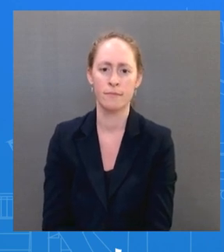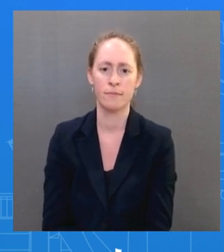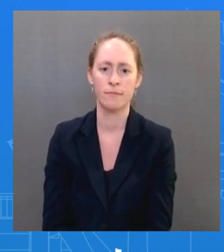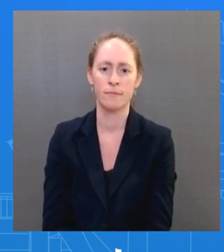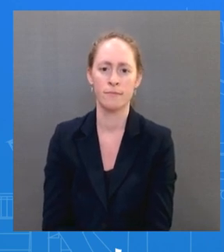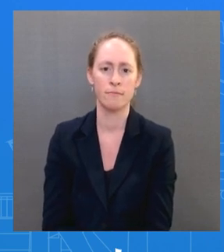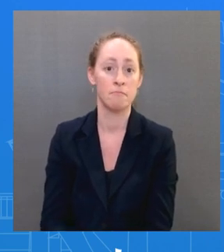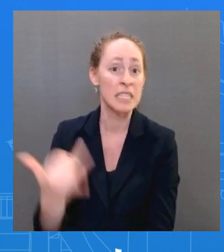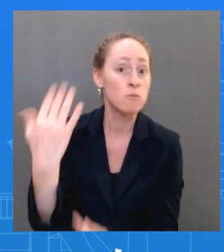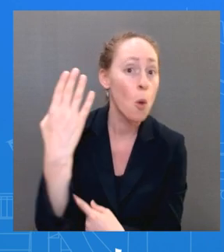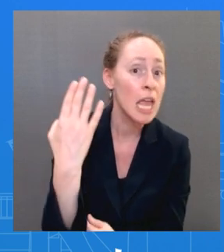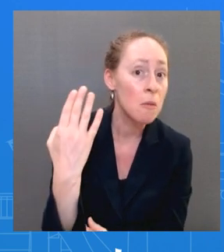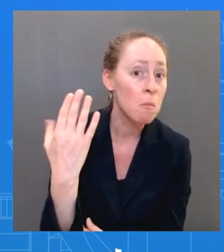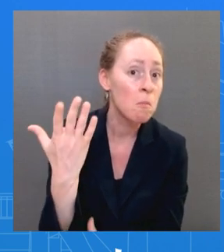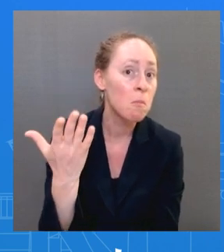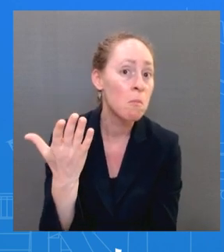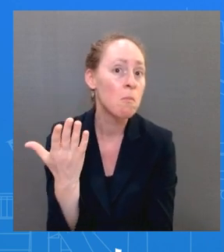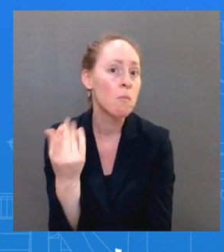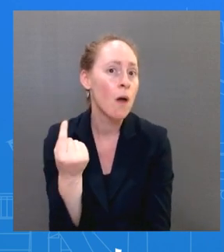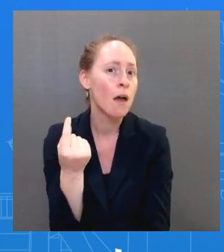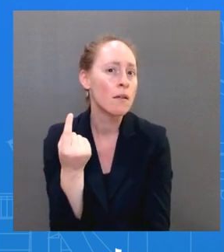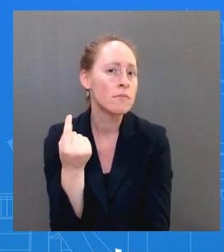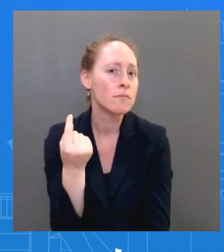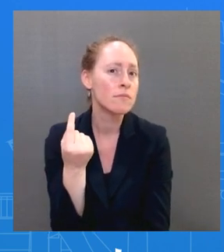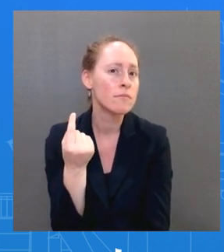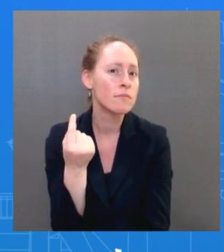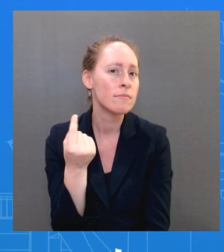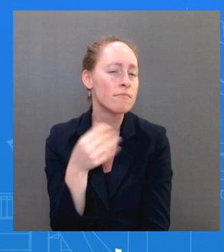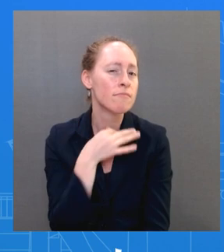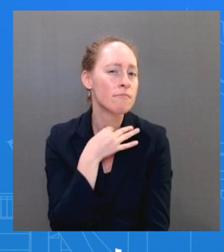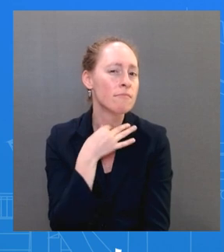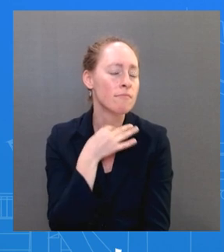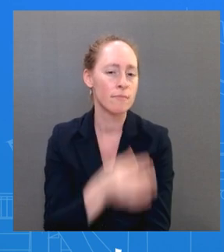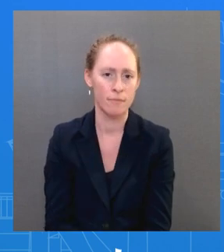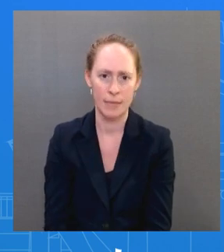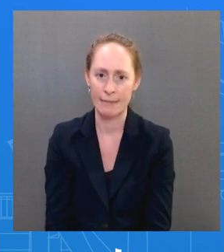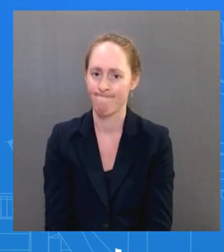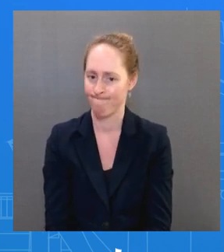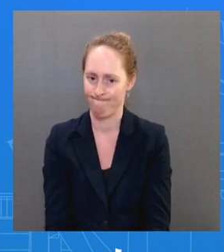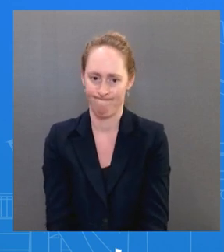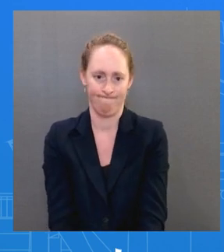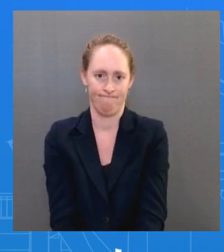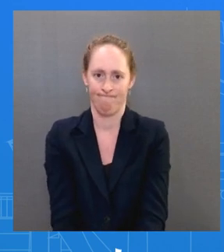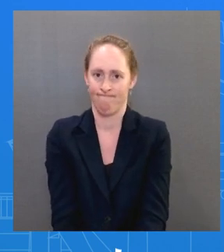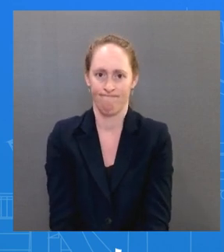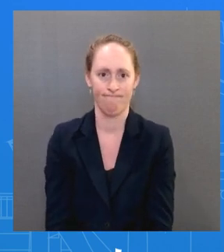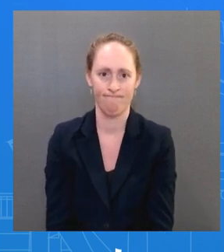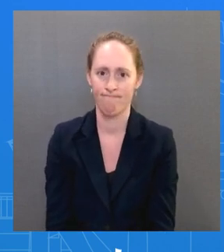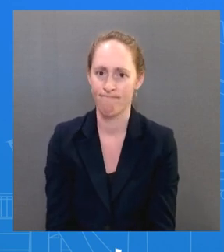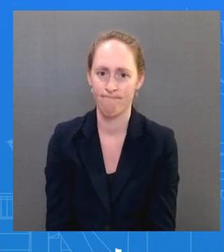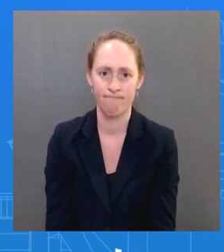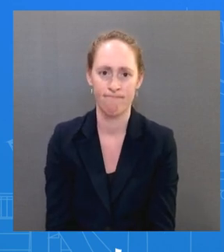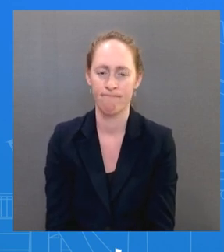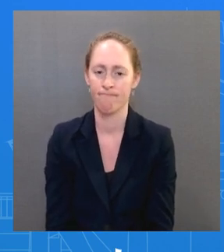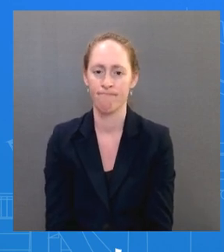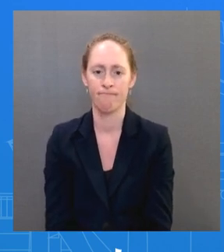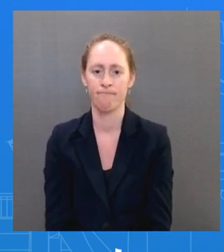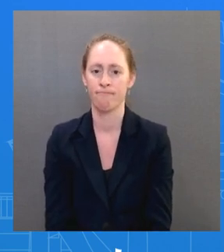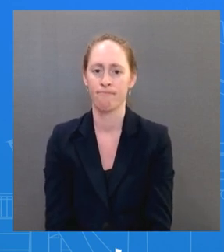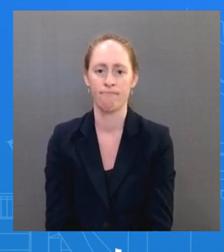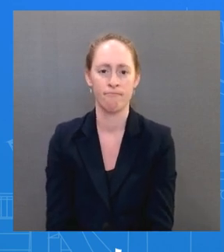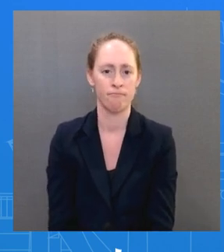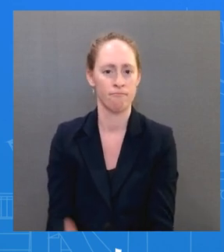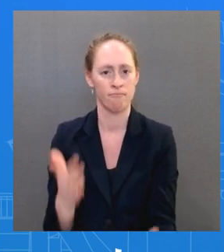that. What I will say is that his temperatures have always been in the normal range. Again, he's getting his vitals checked several times a day. The